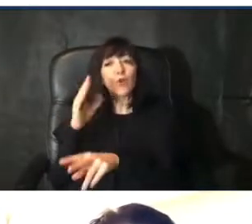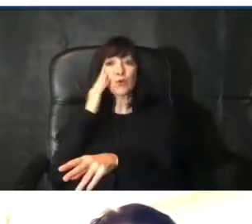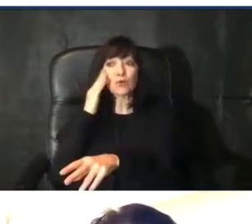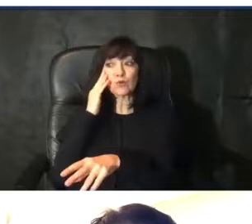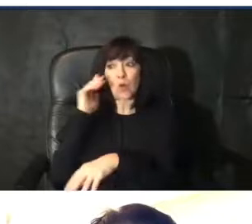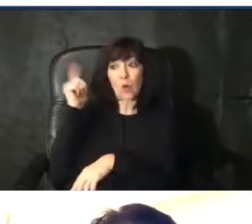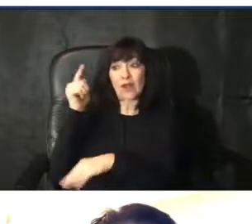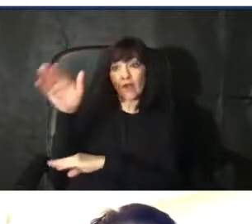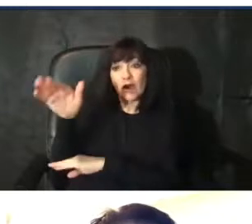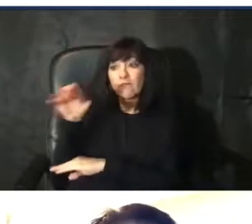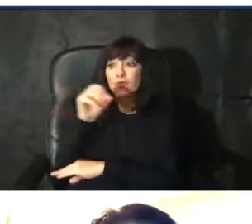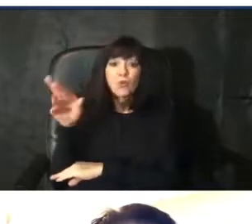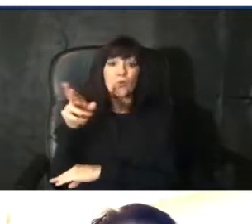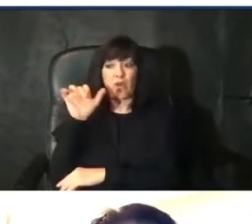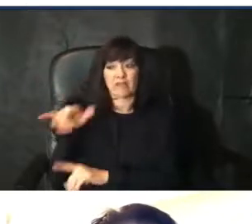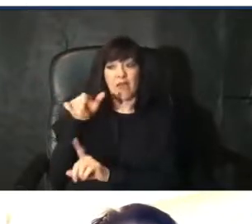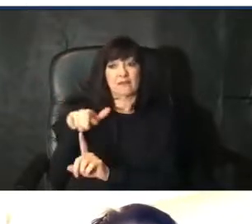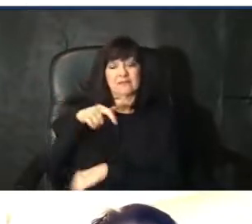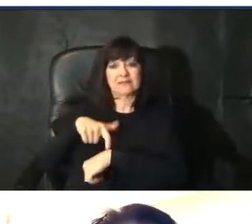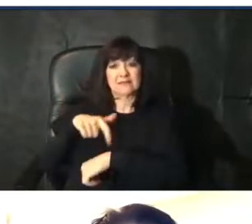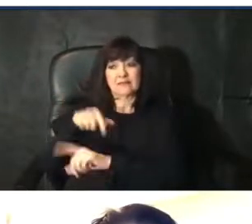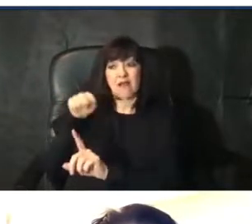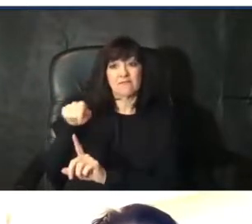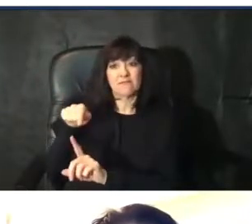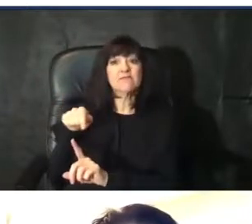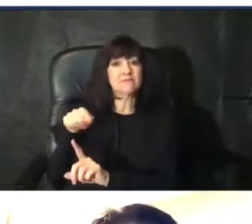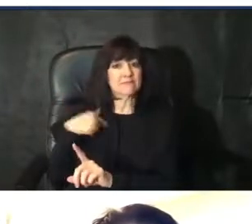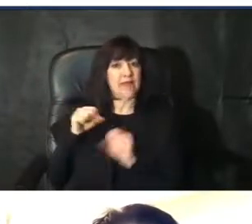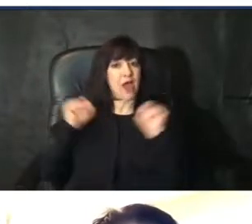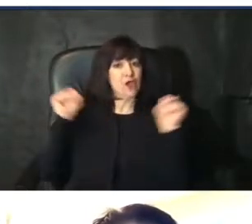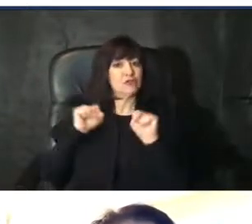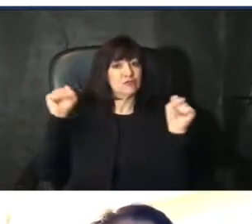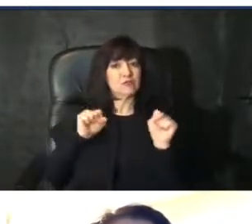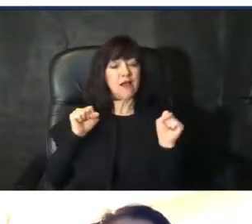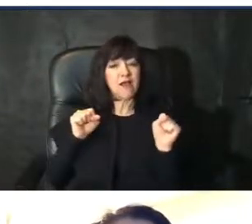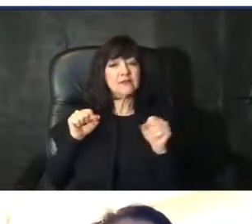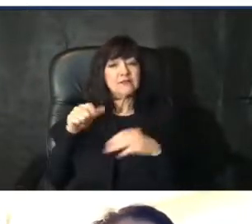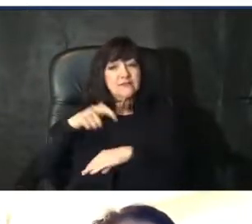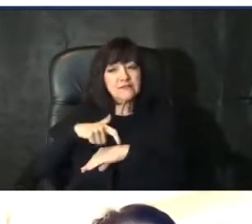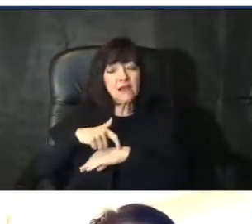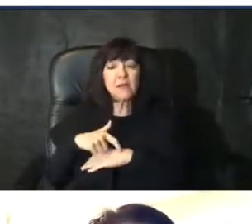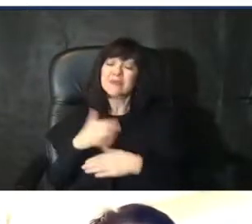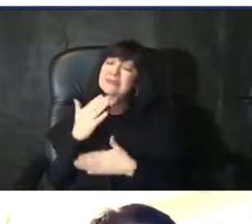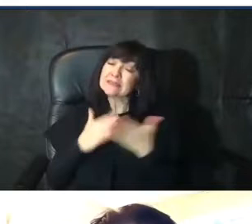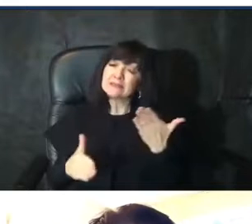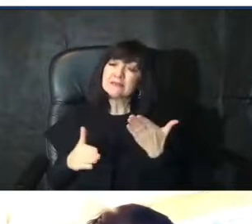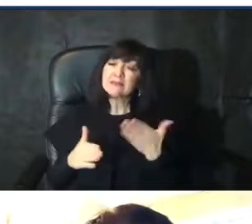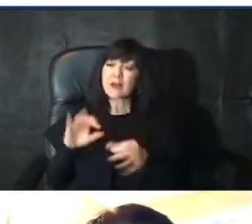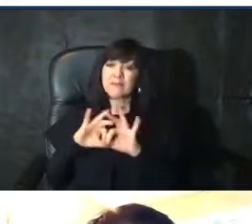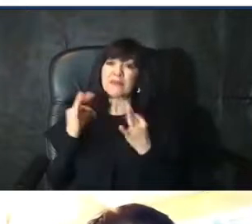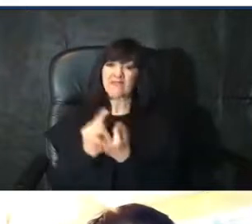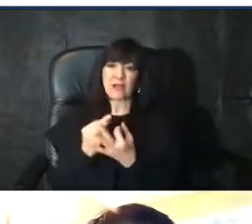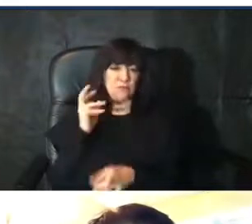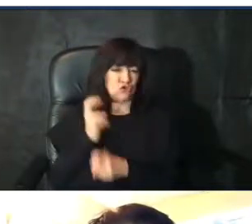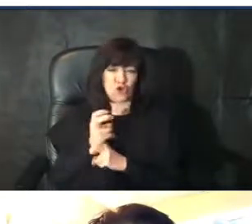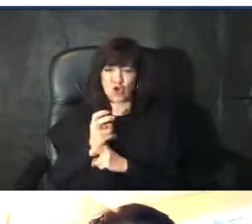might be. This could be hard for some families, and